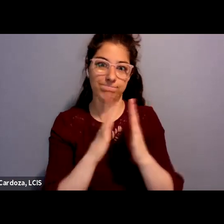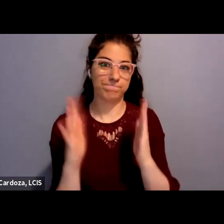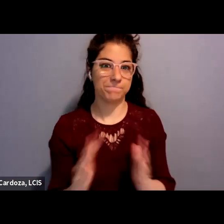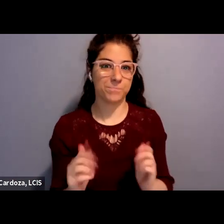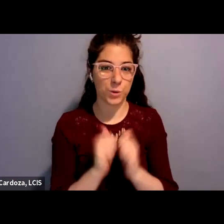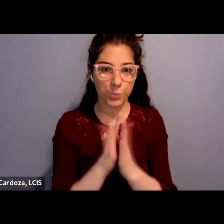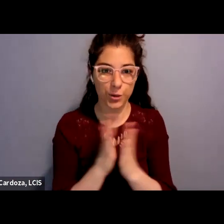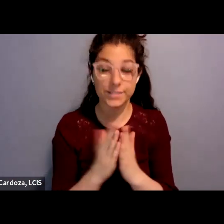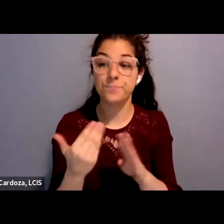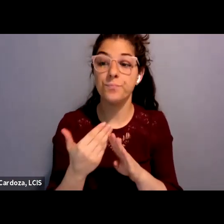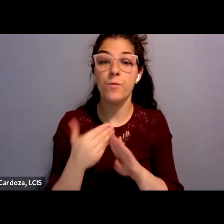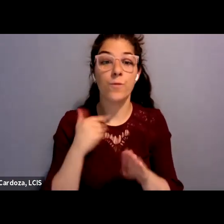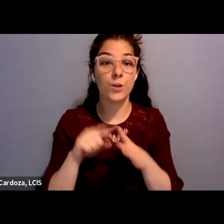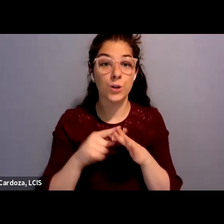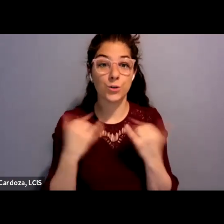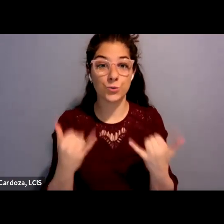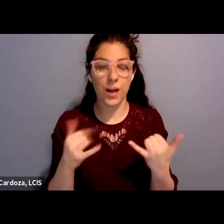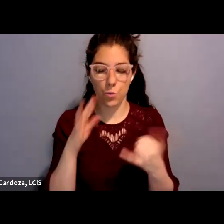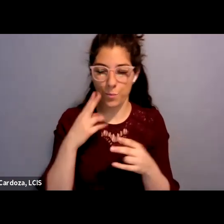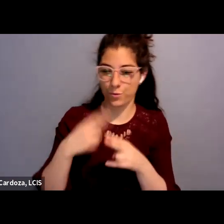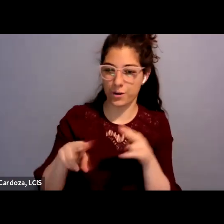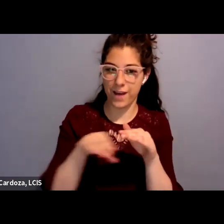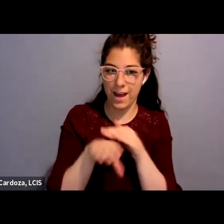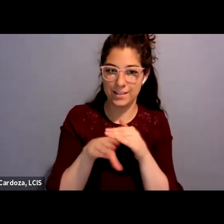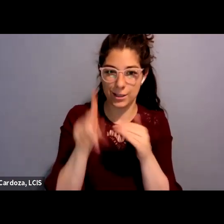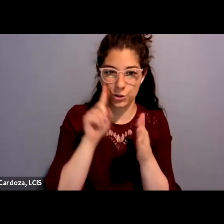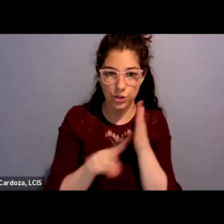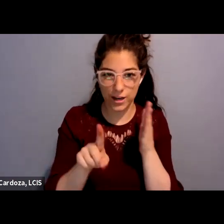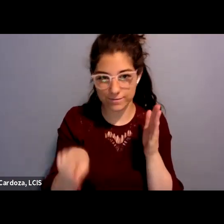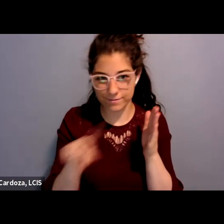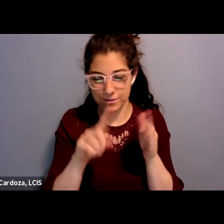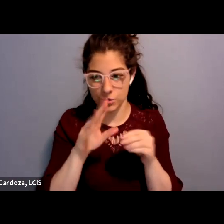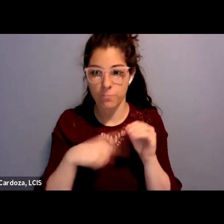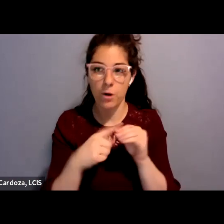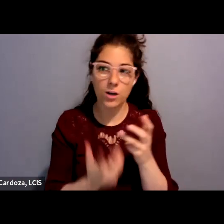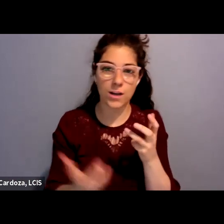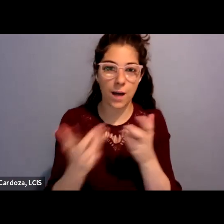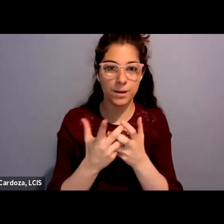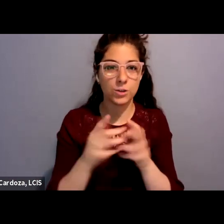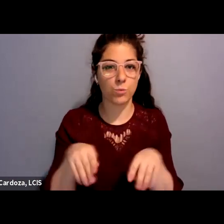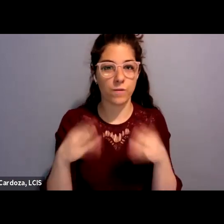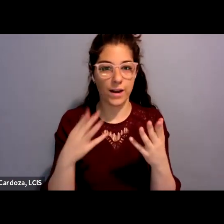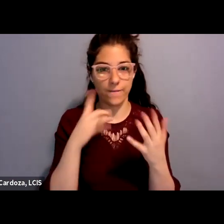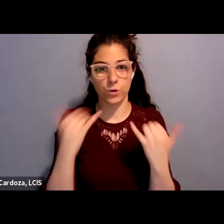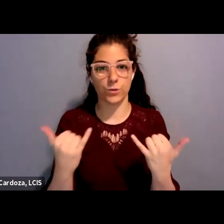started today, I'll do a brief access check to talk about the accommodations that we have set up